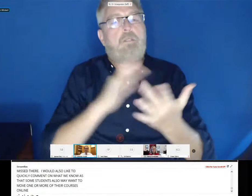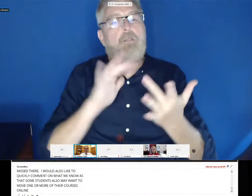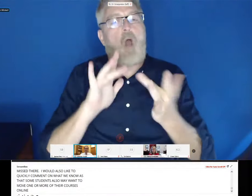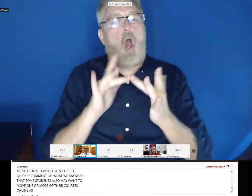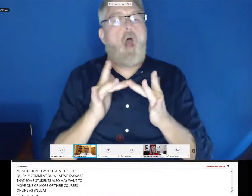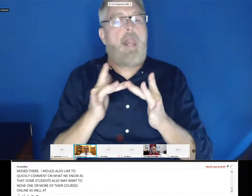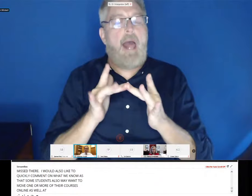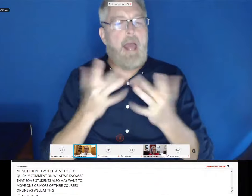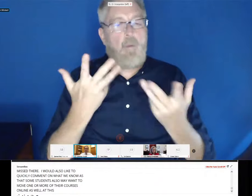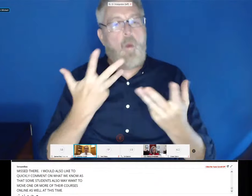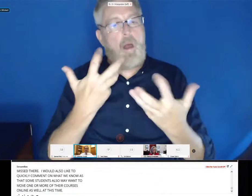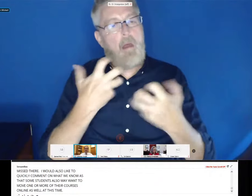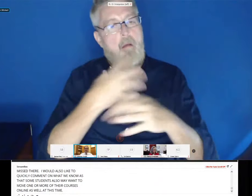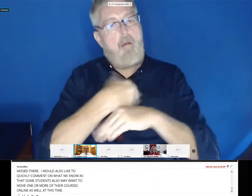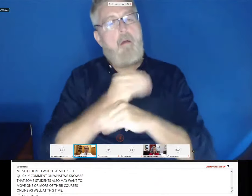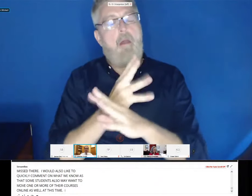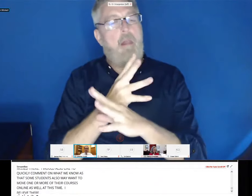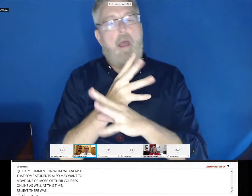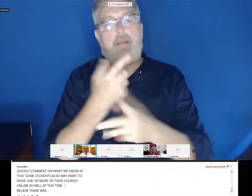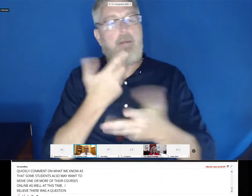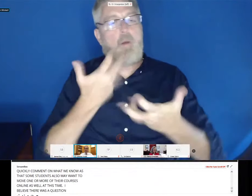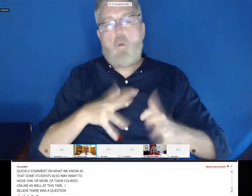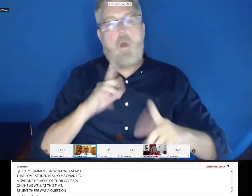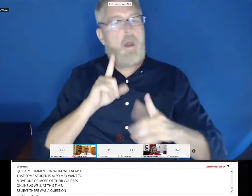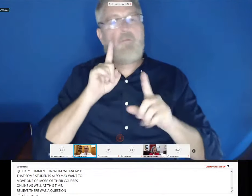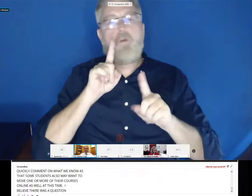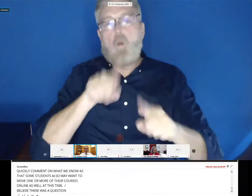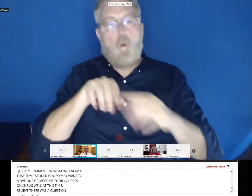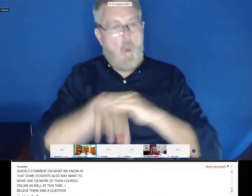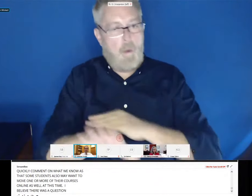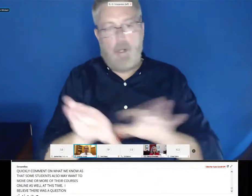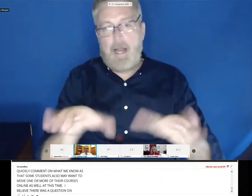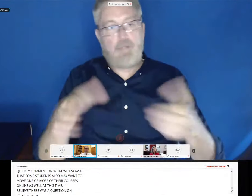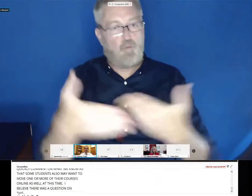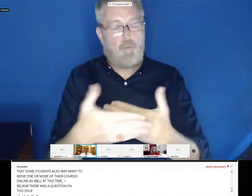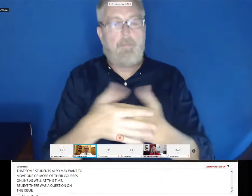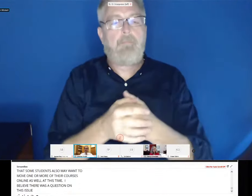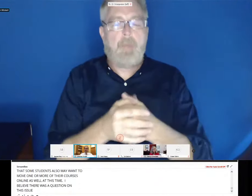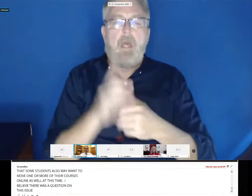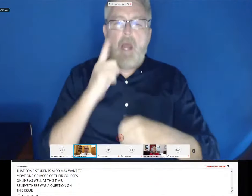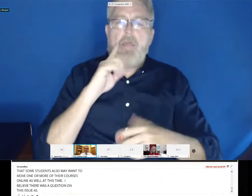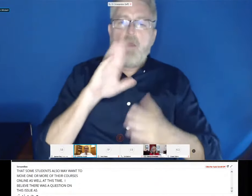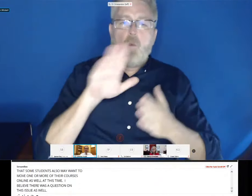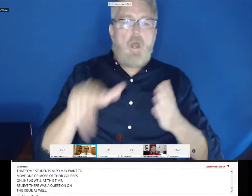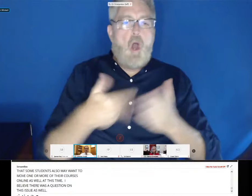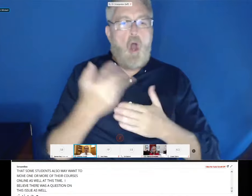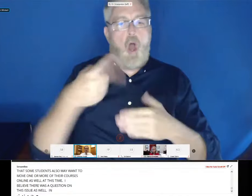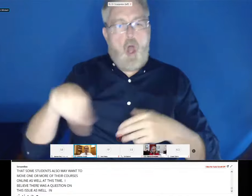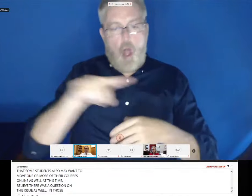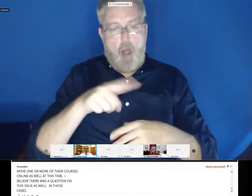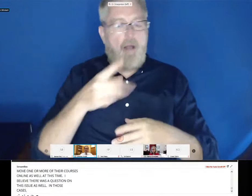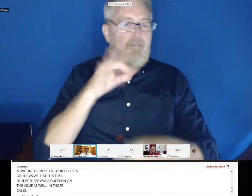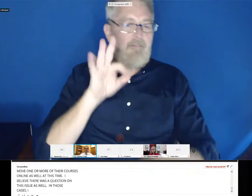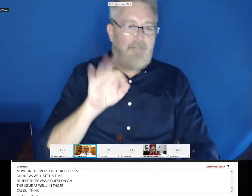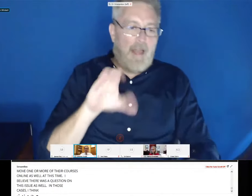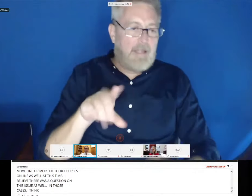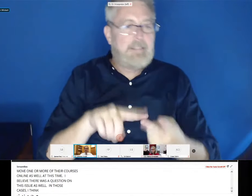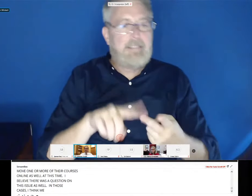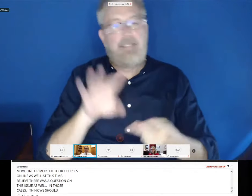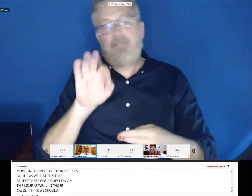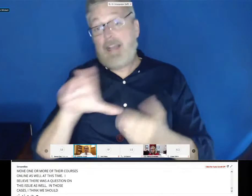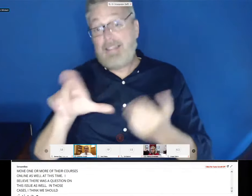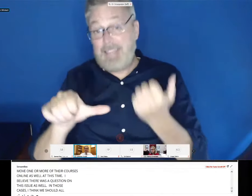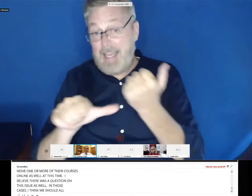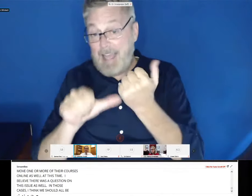chat on this issue as well. In those cases, I think we all should be working, faculty advisors,